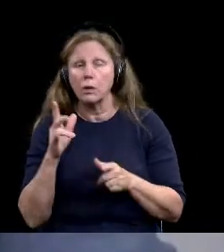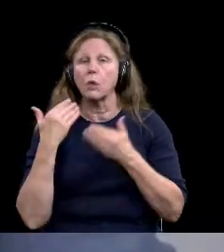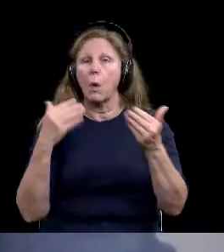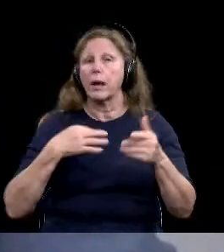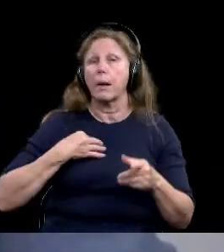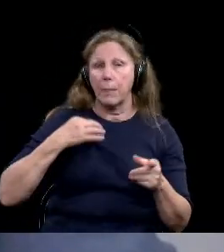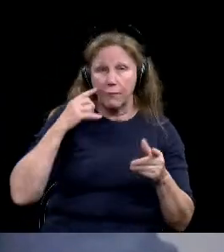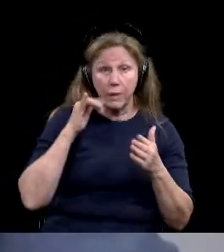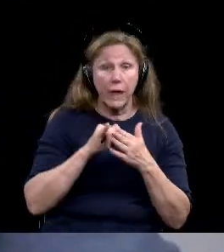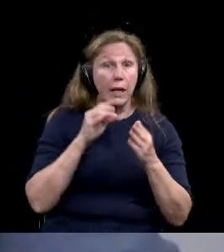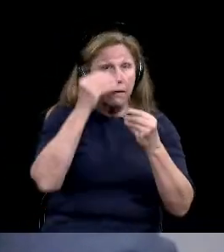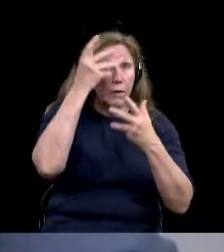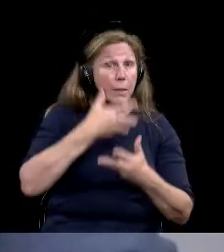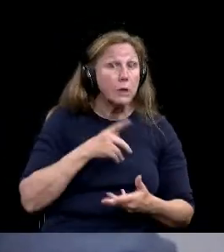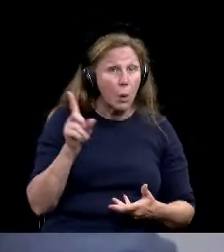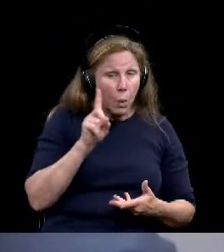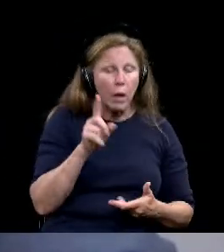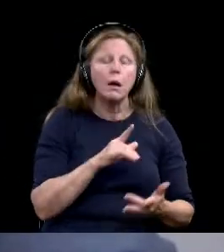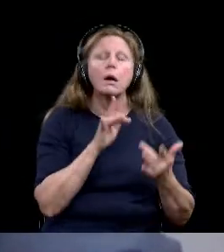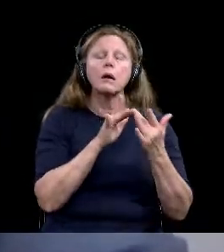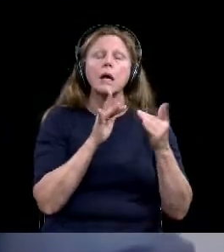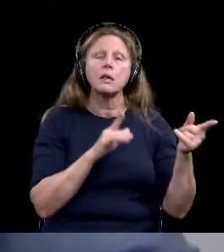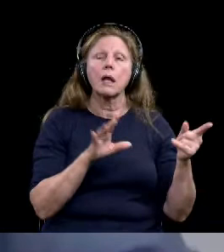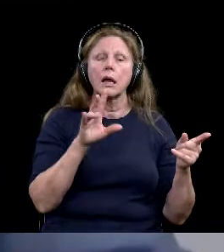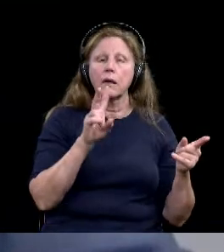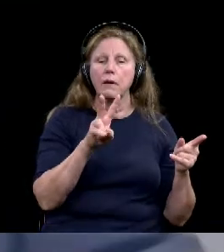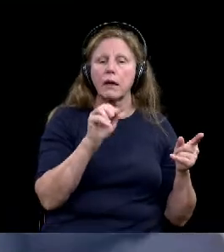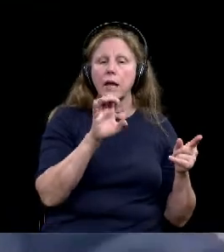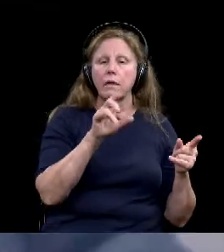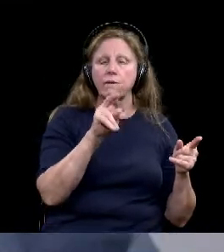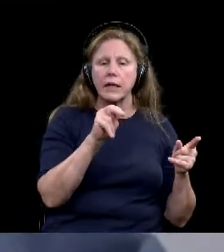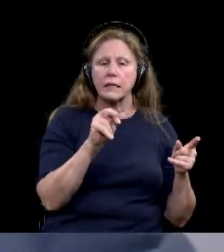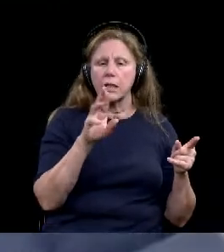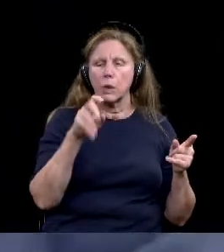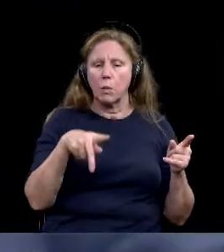vaccinereps@wacotexas.com. Thank you, sir.